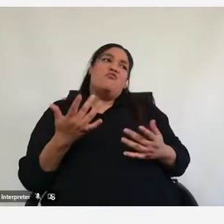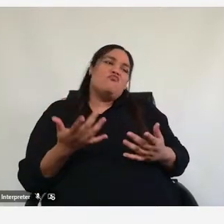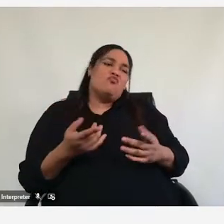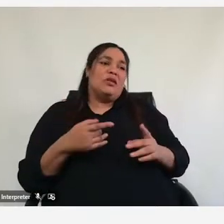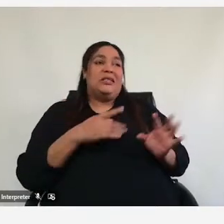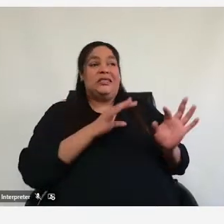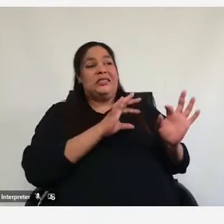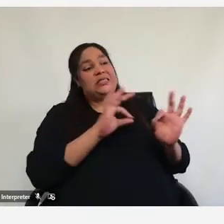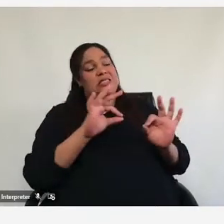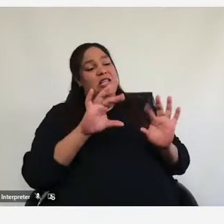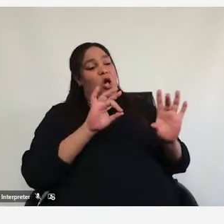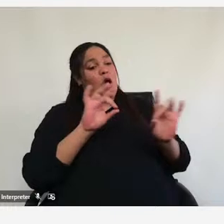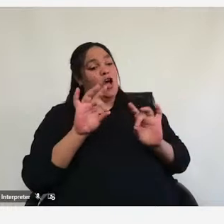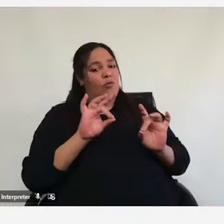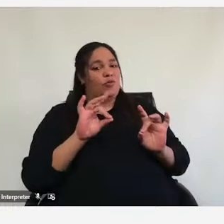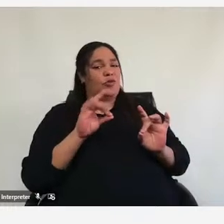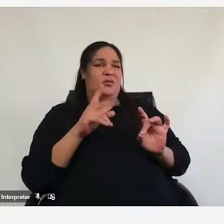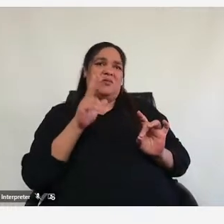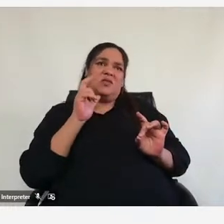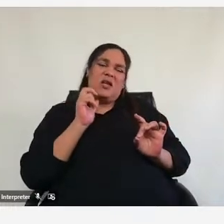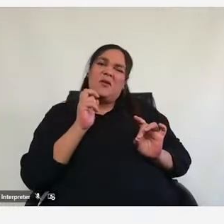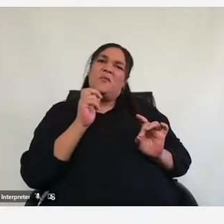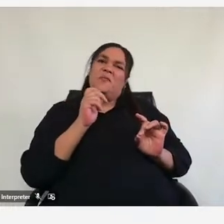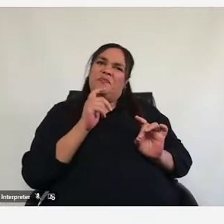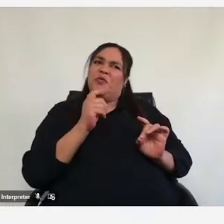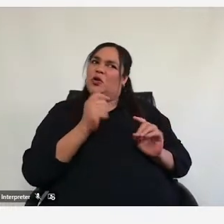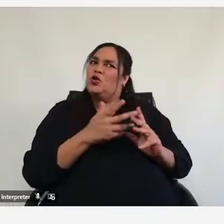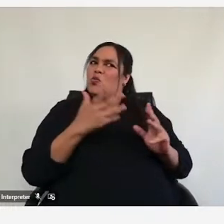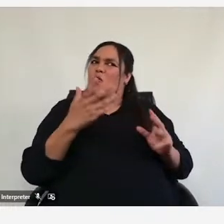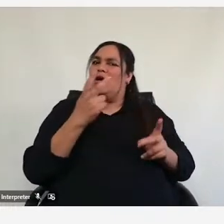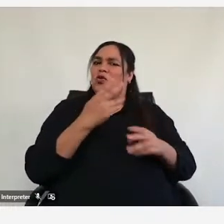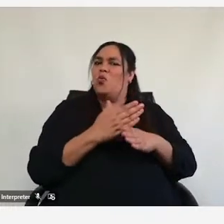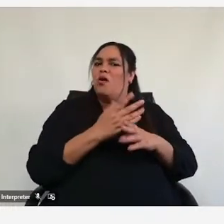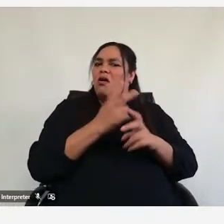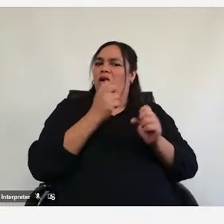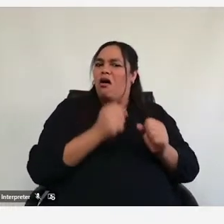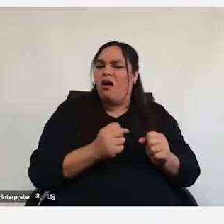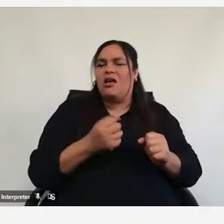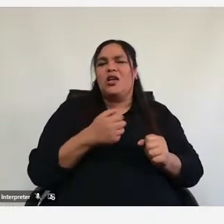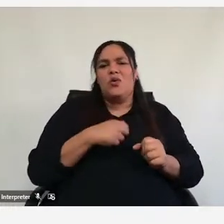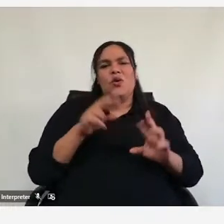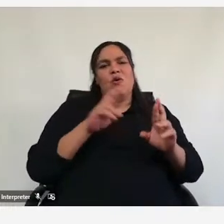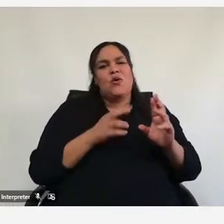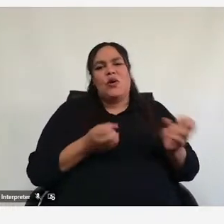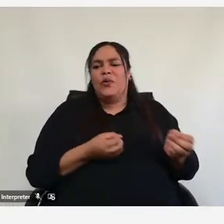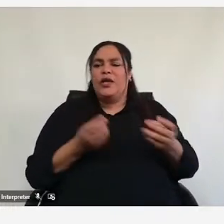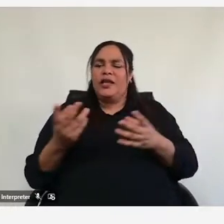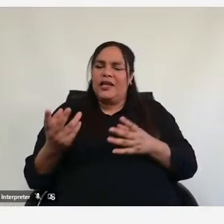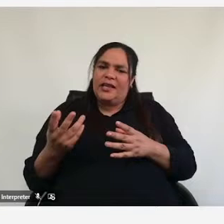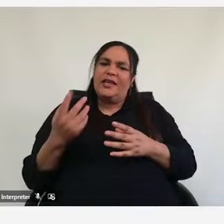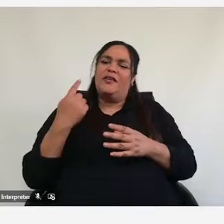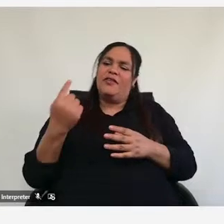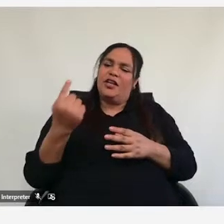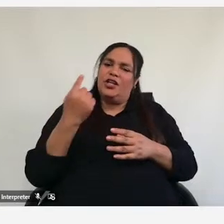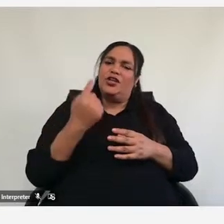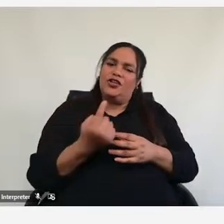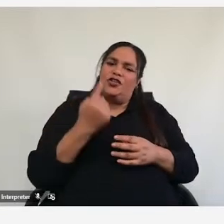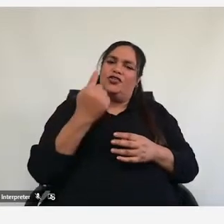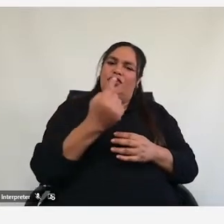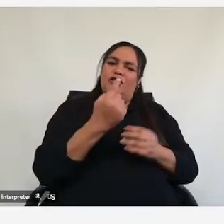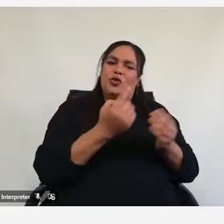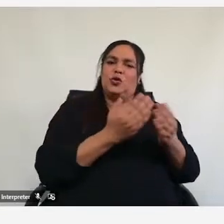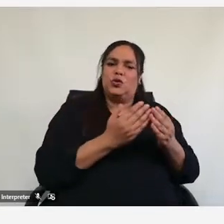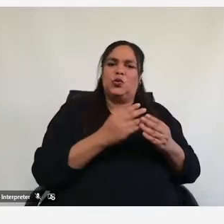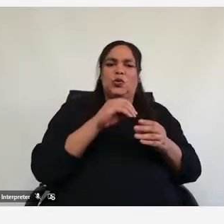these options sounded a little like too much hard work, we could have given every single school